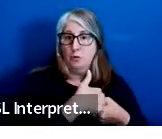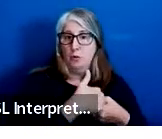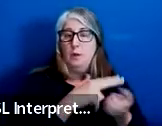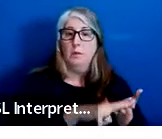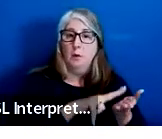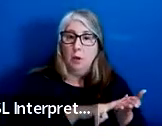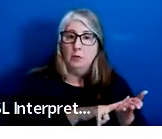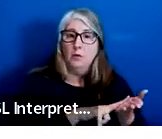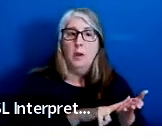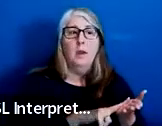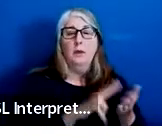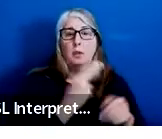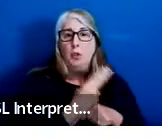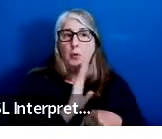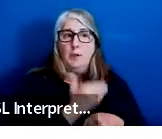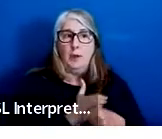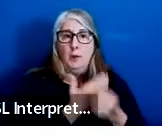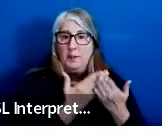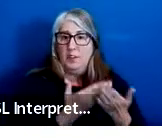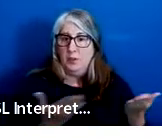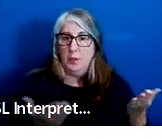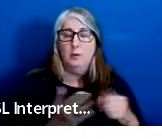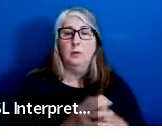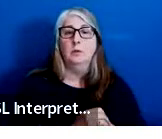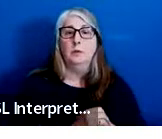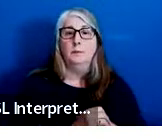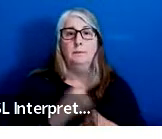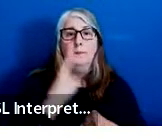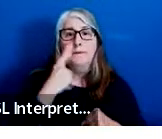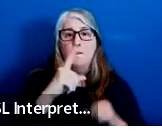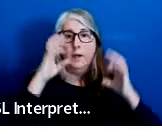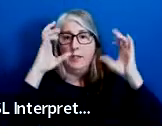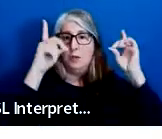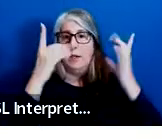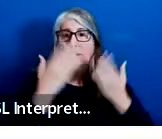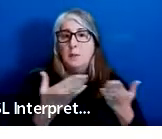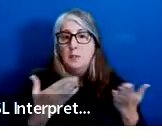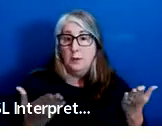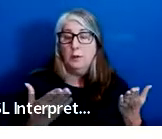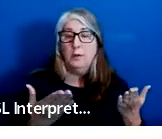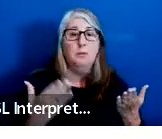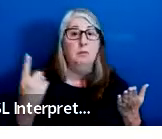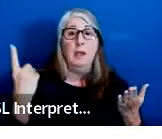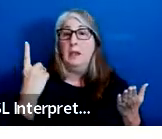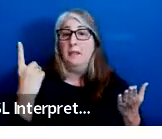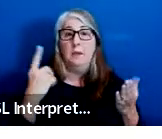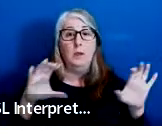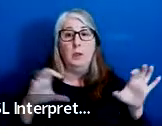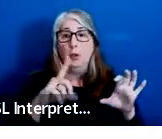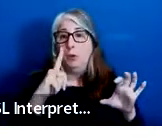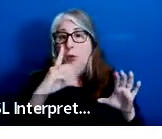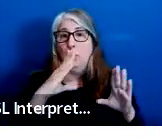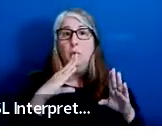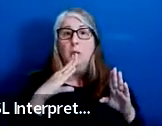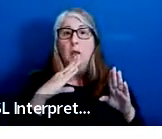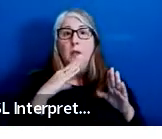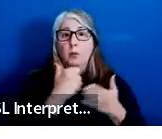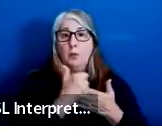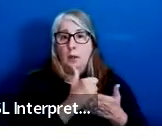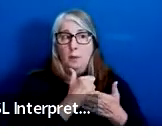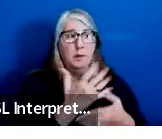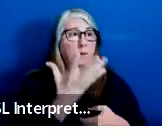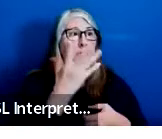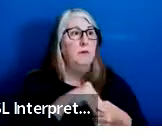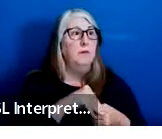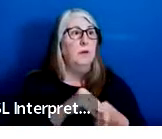contracts, use our materials, in terms of education materials, anything we can do for technical assistance for our municipalities.